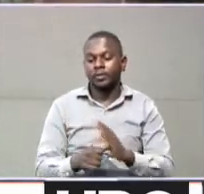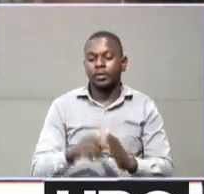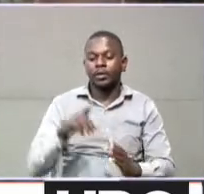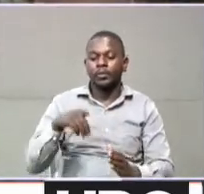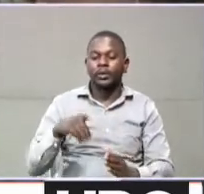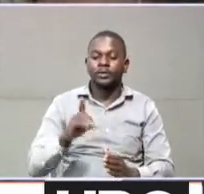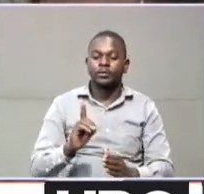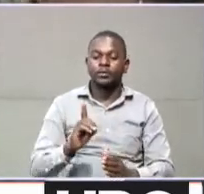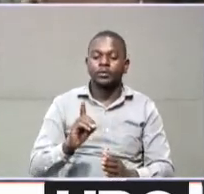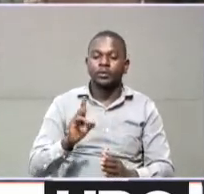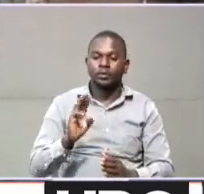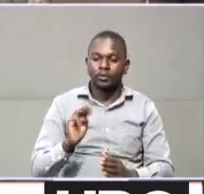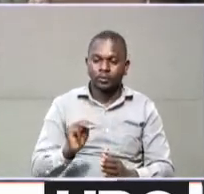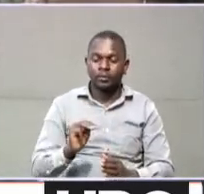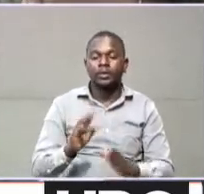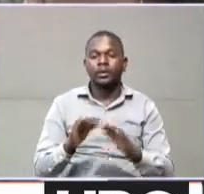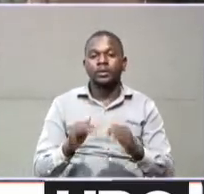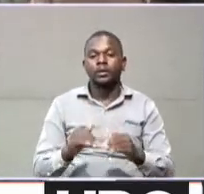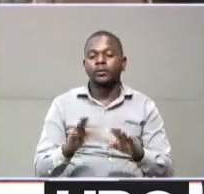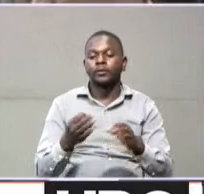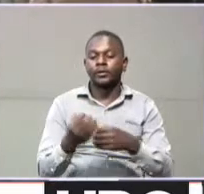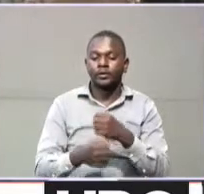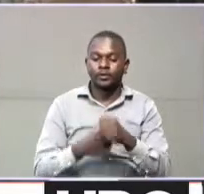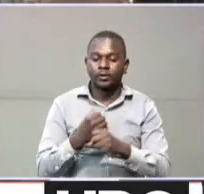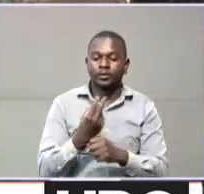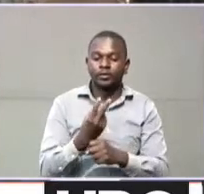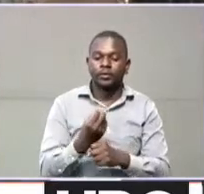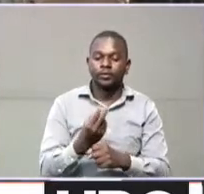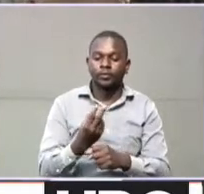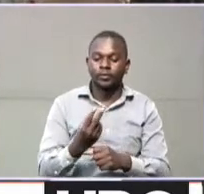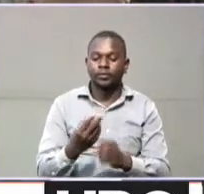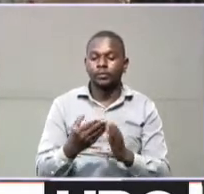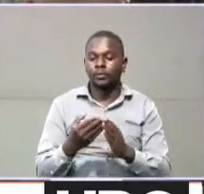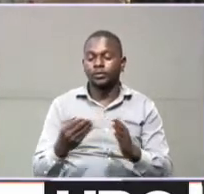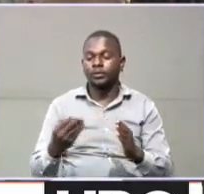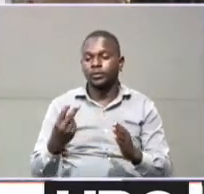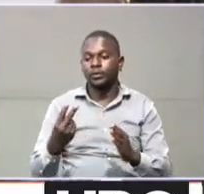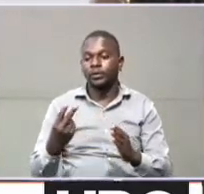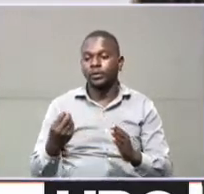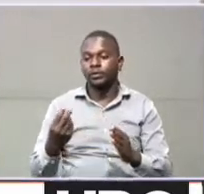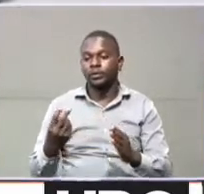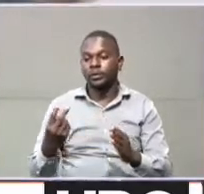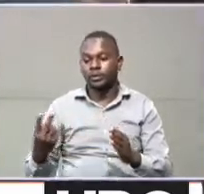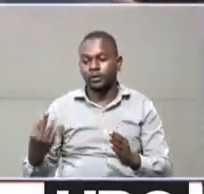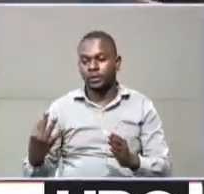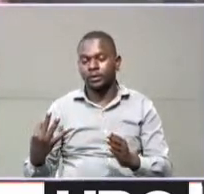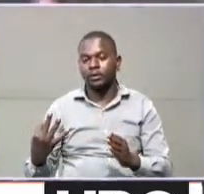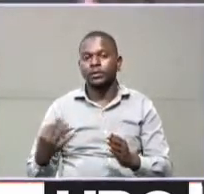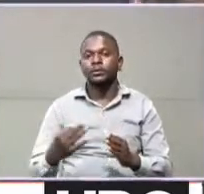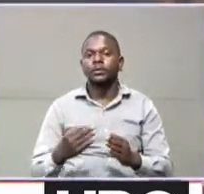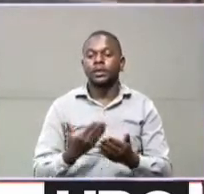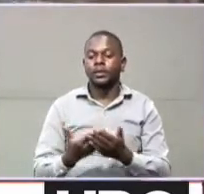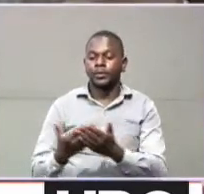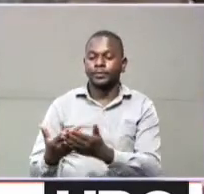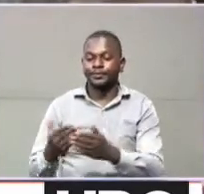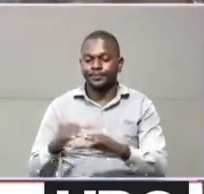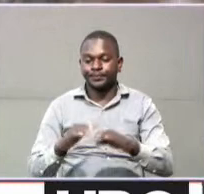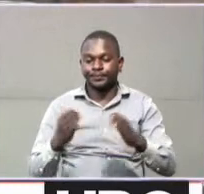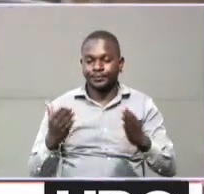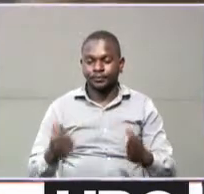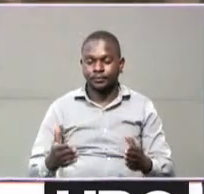model in the financial year 2022 2023 i beg today thank you